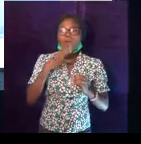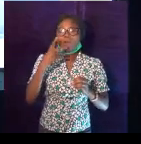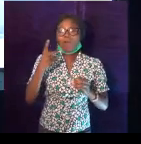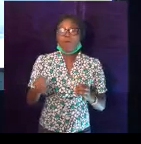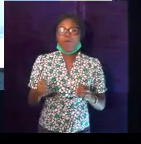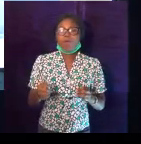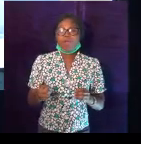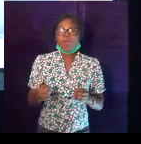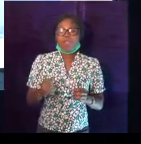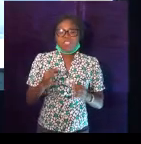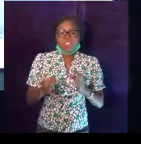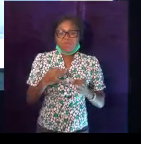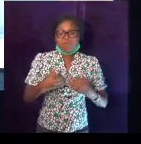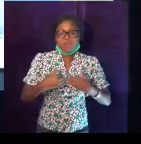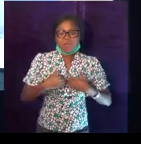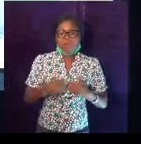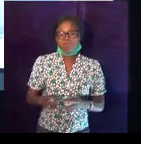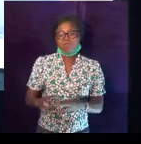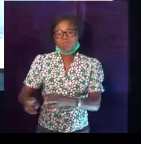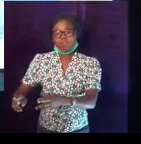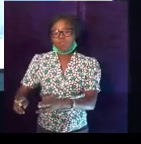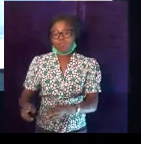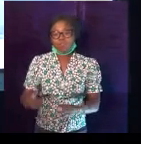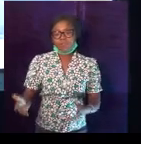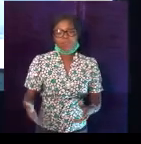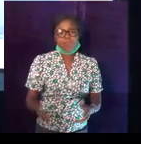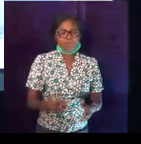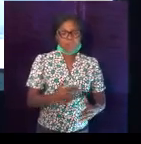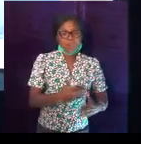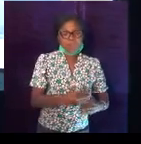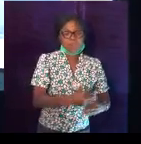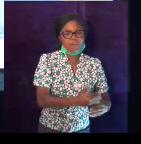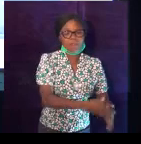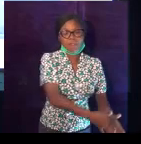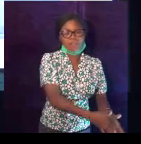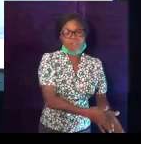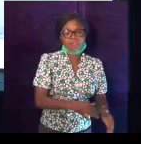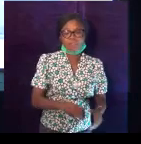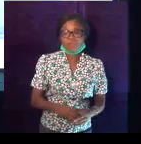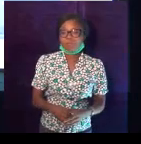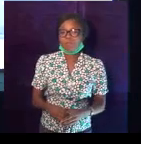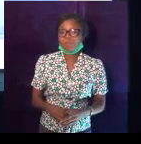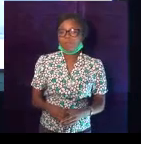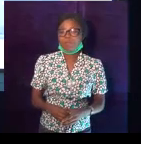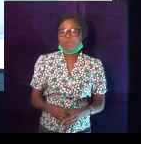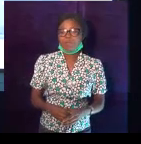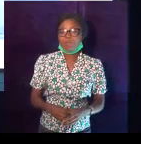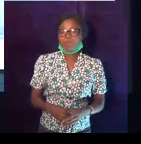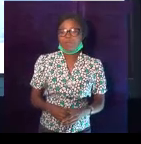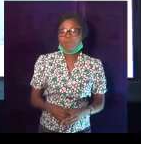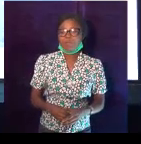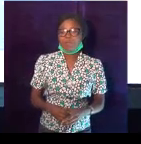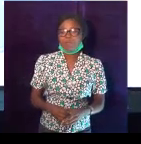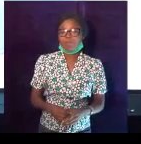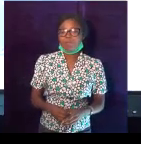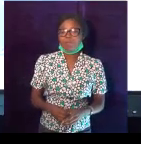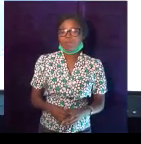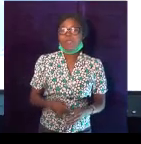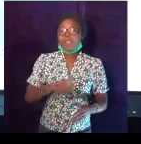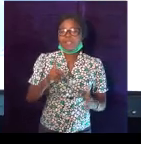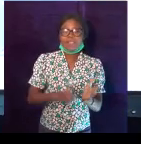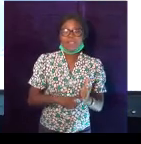both sides. That is, if there are 3 lanes on this side, then obviously there will be 3 lanes on that side. So this